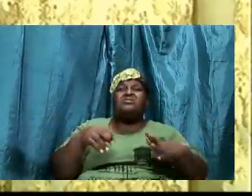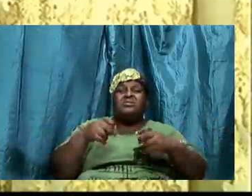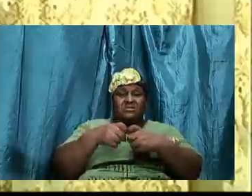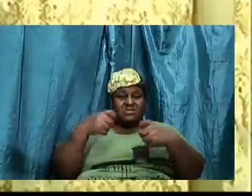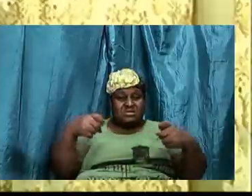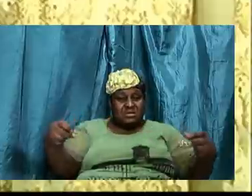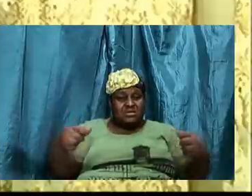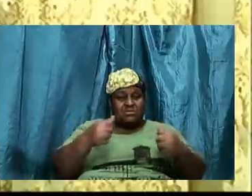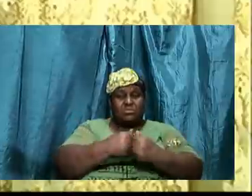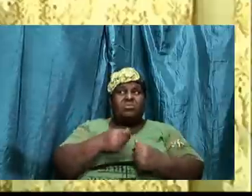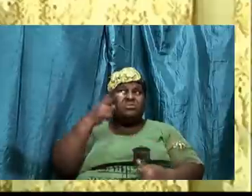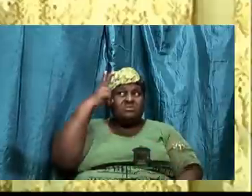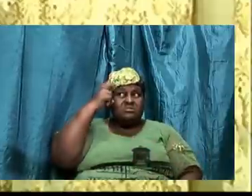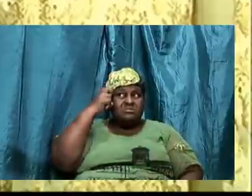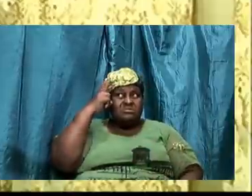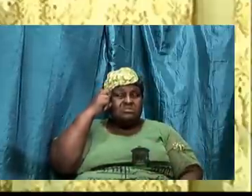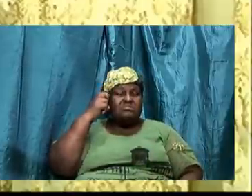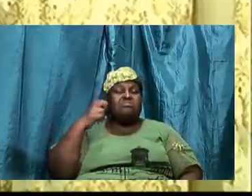Like I said,